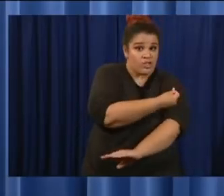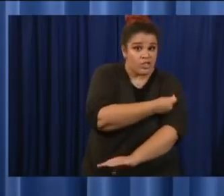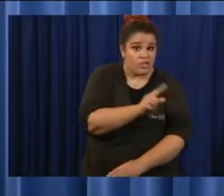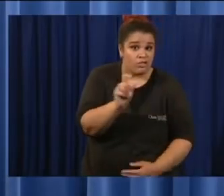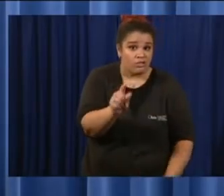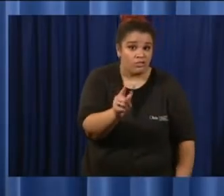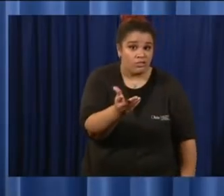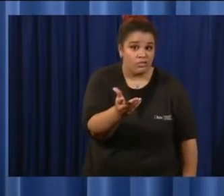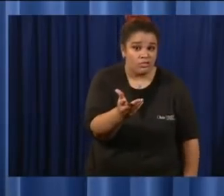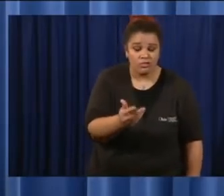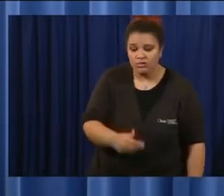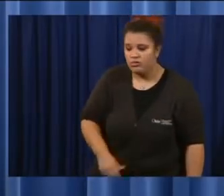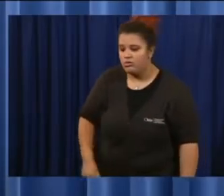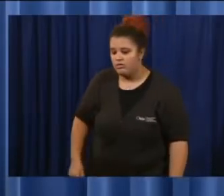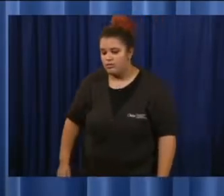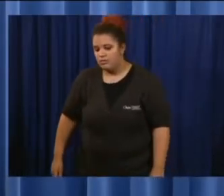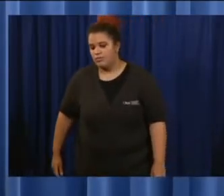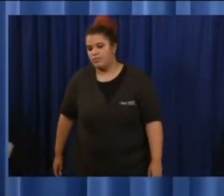We have a group,